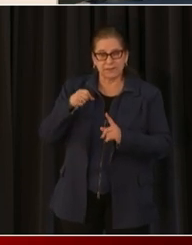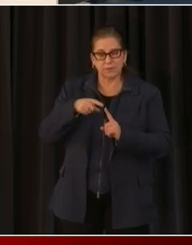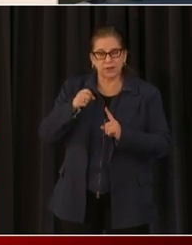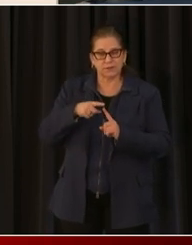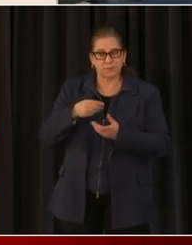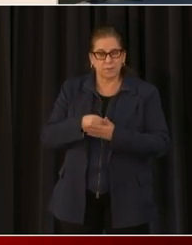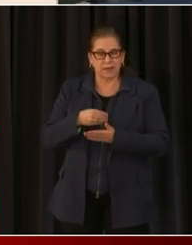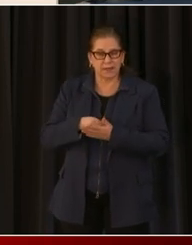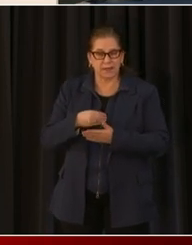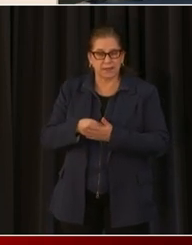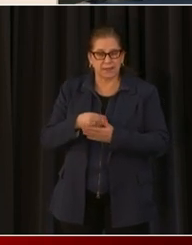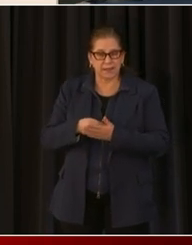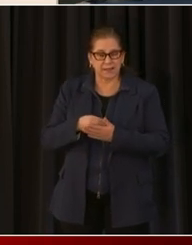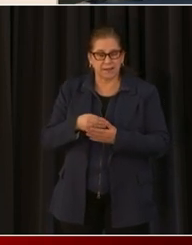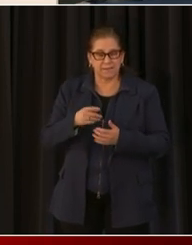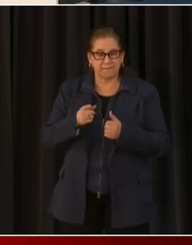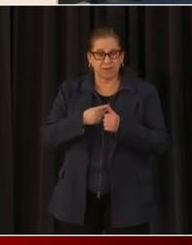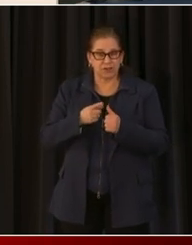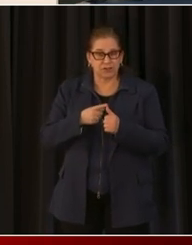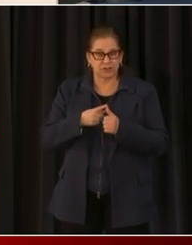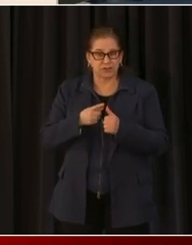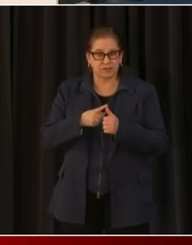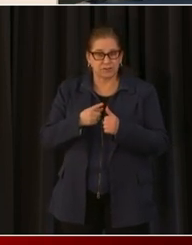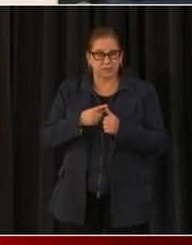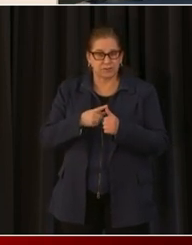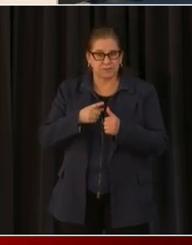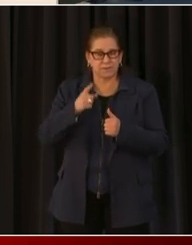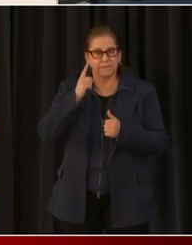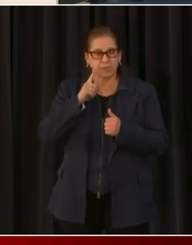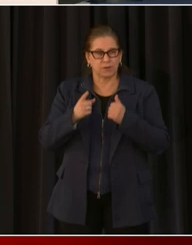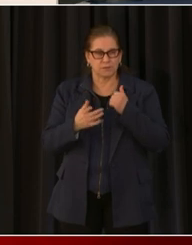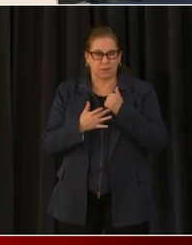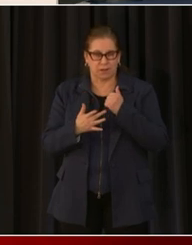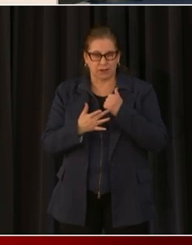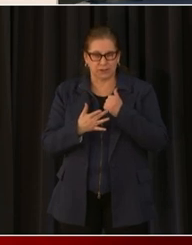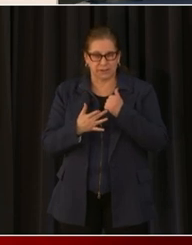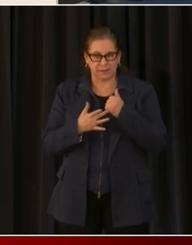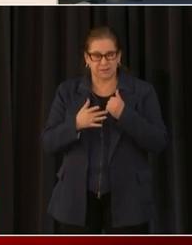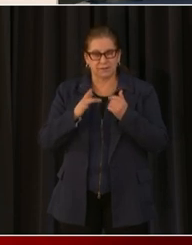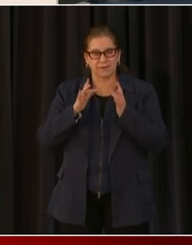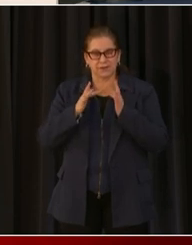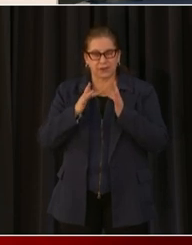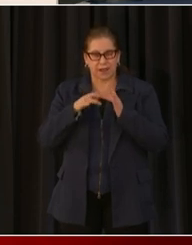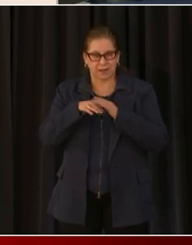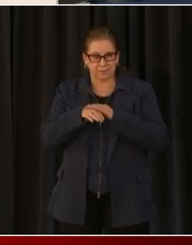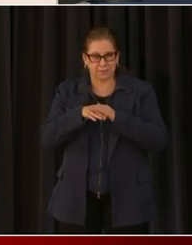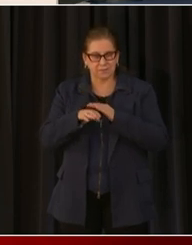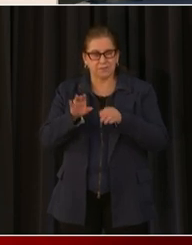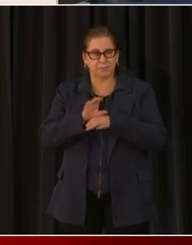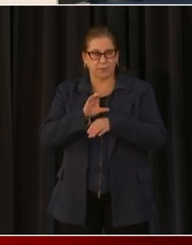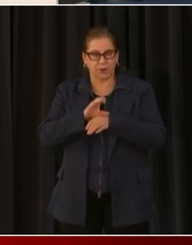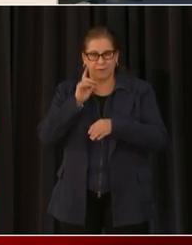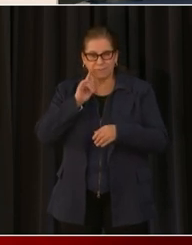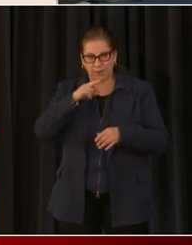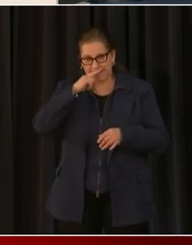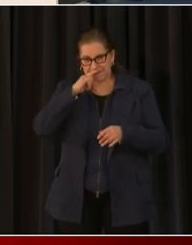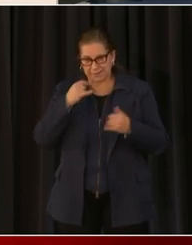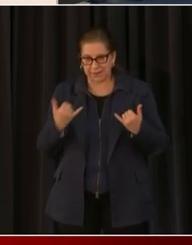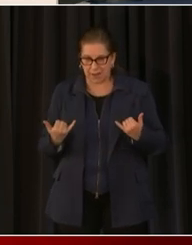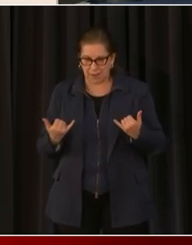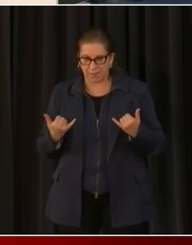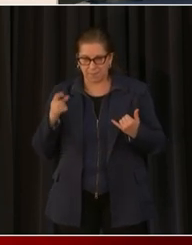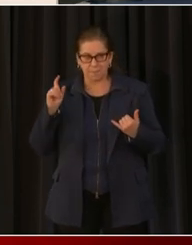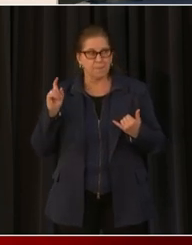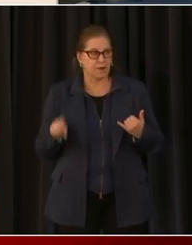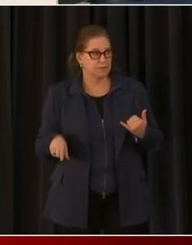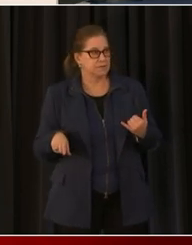the first round on primarily technology and internet access for students, and then what you see here